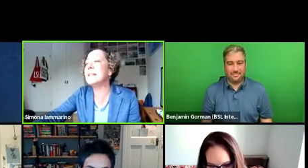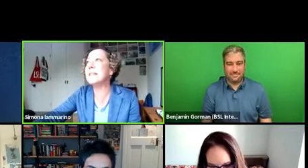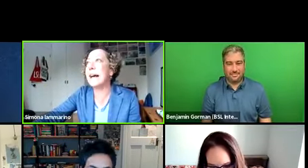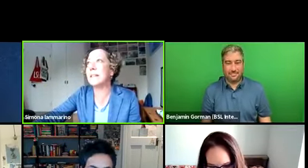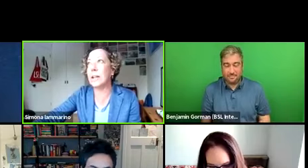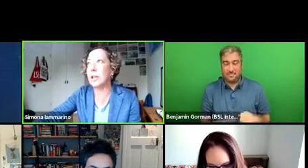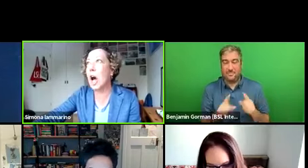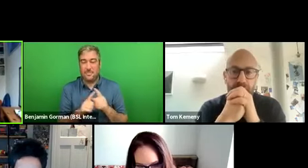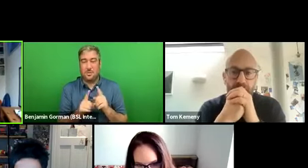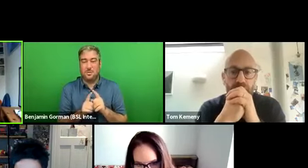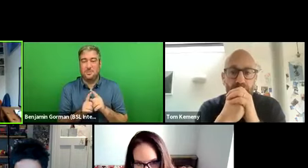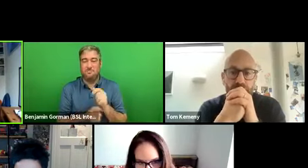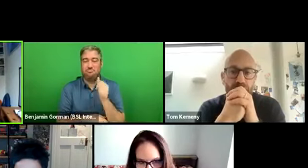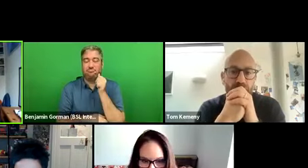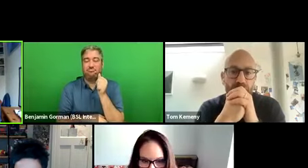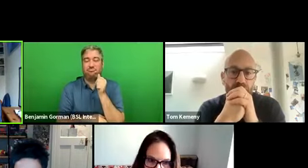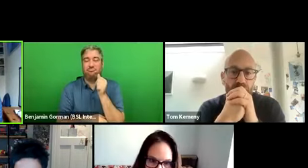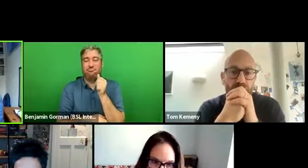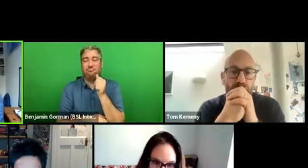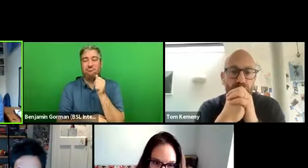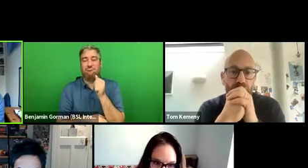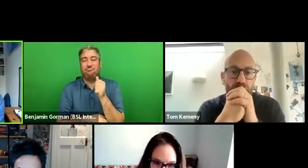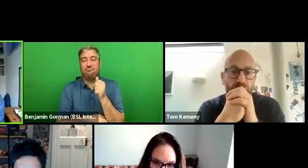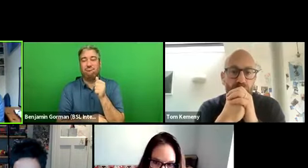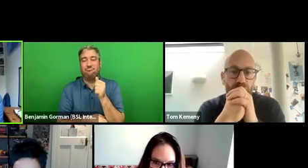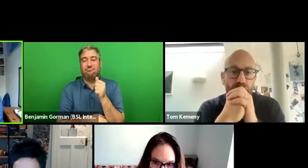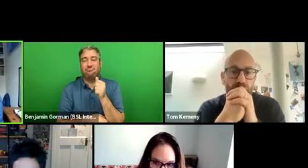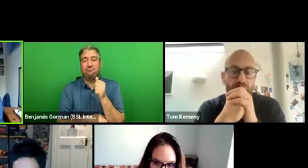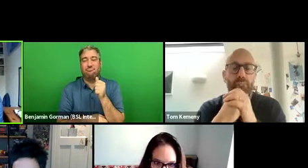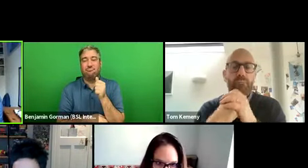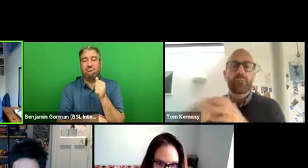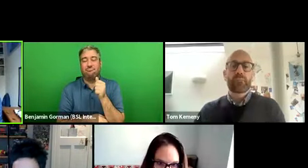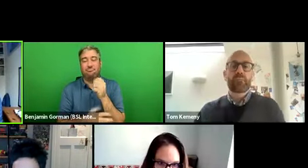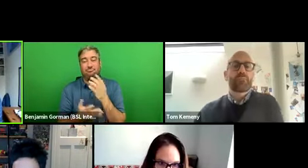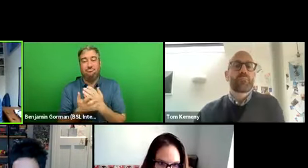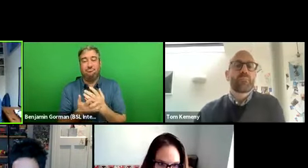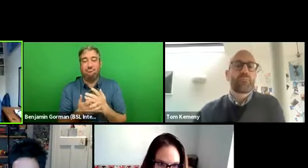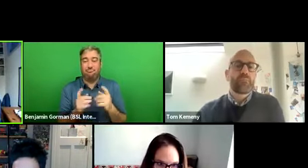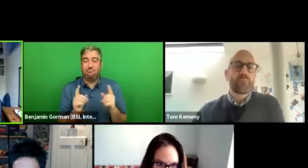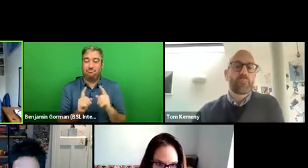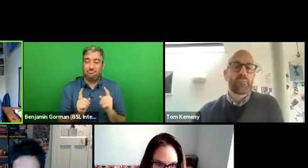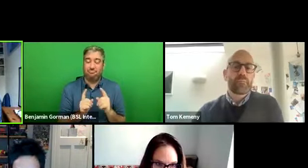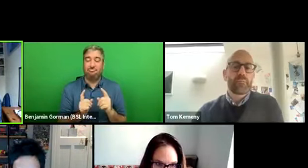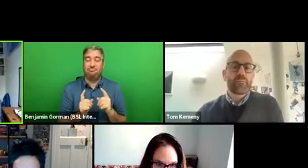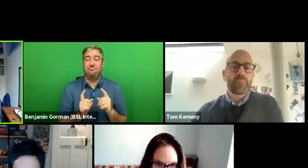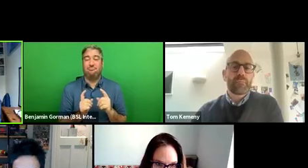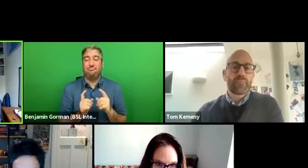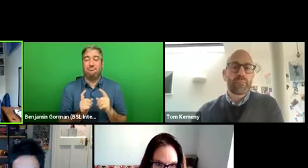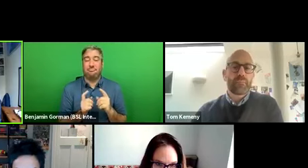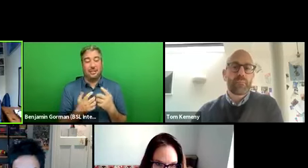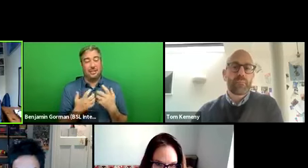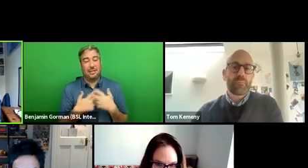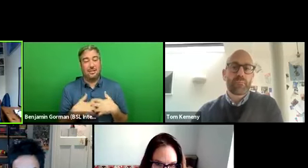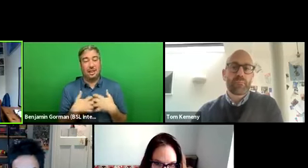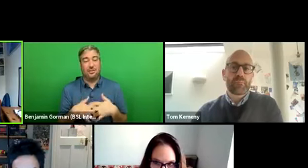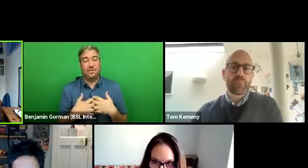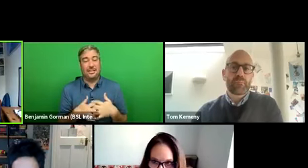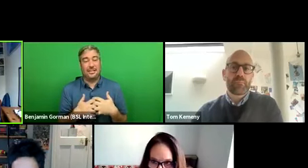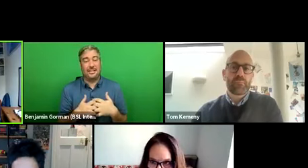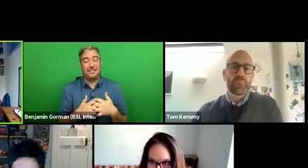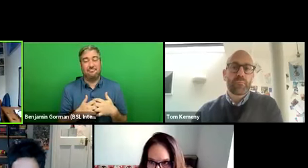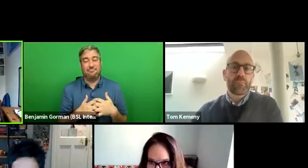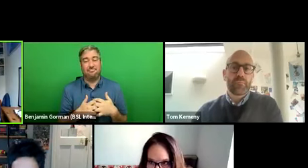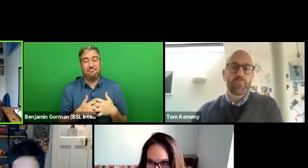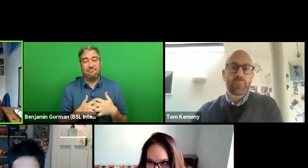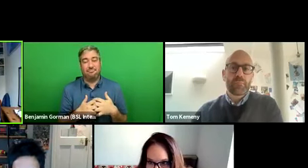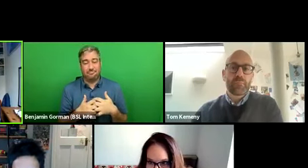it is that technology works in the direction of agglomeration and dispersion,